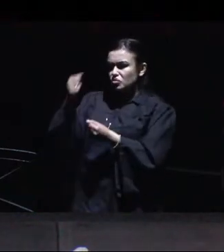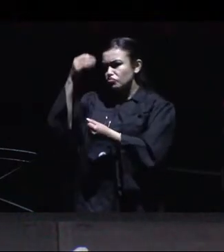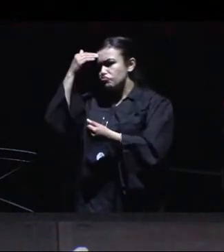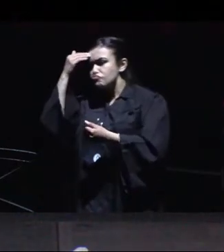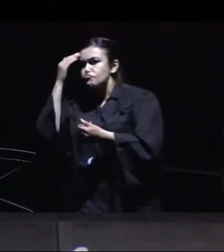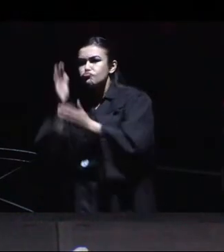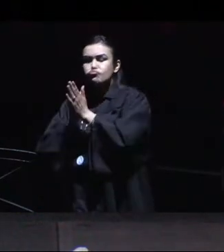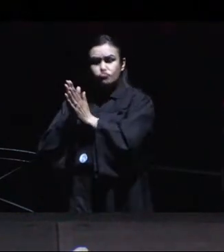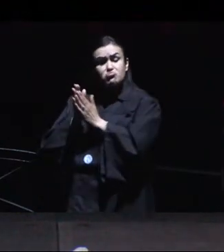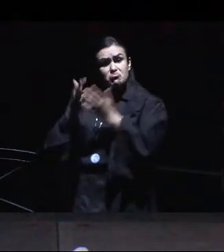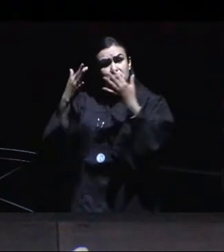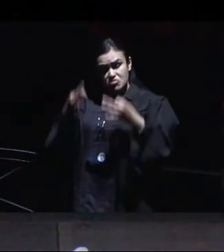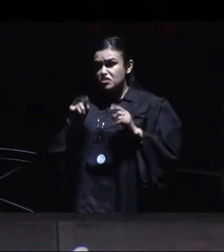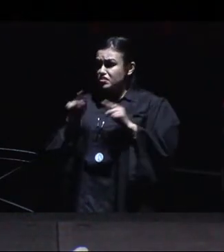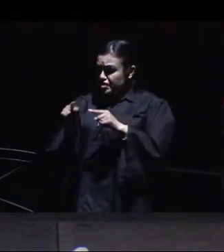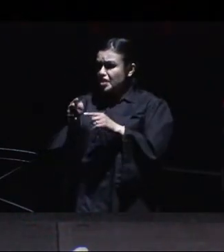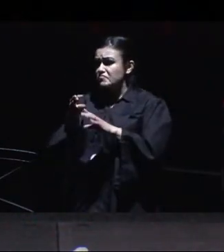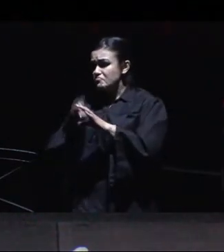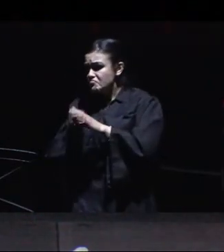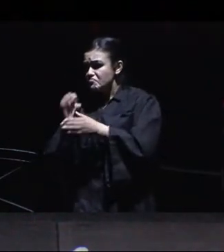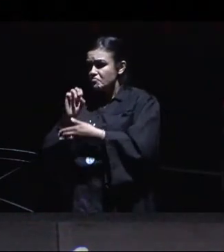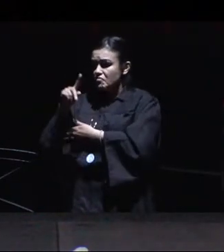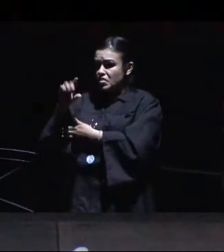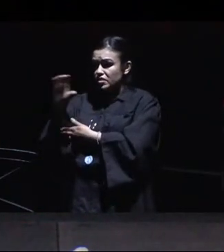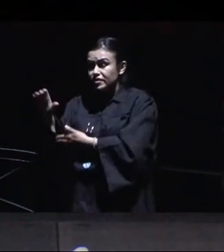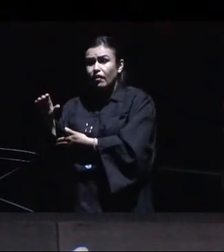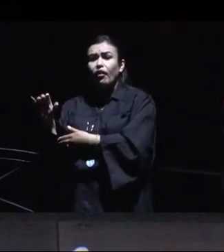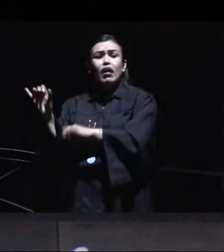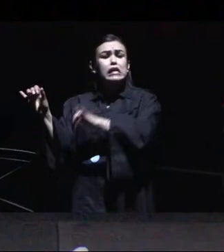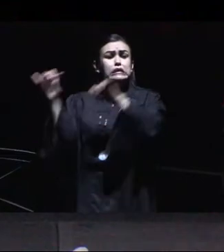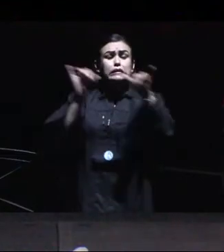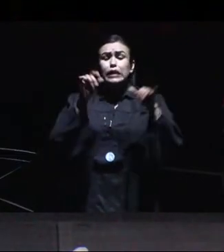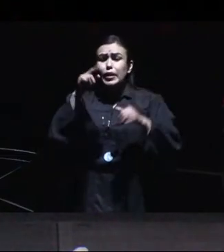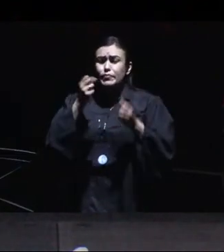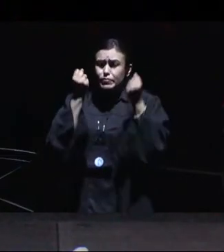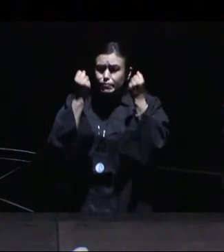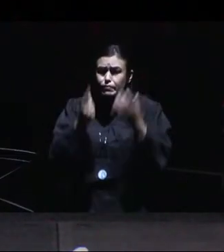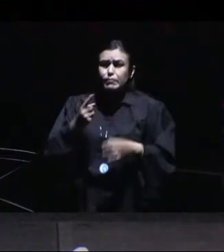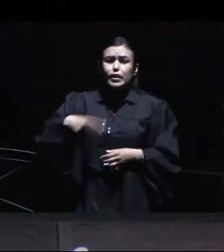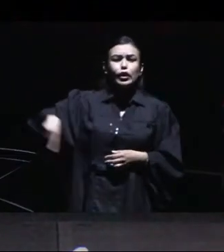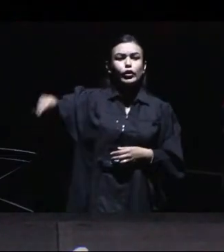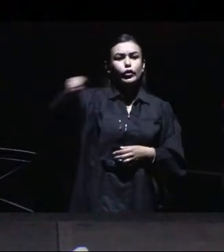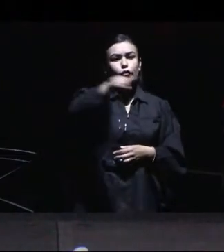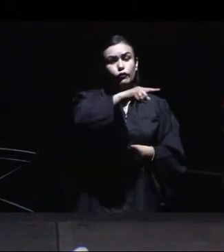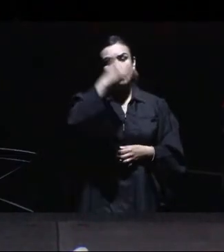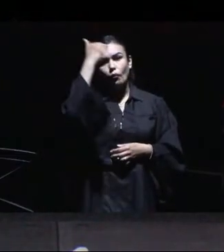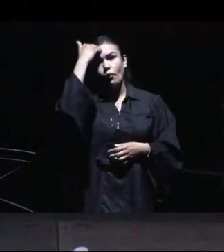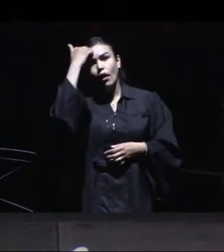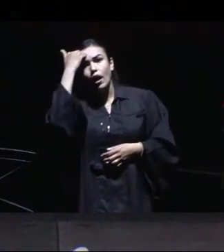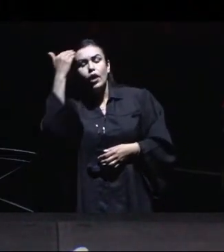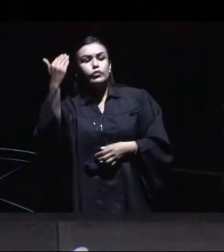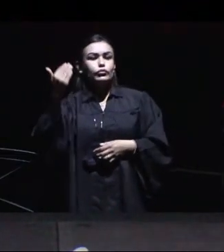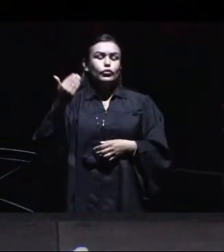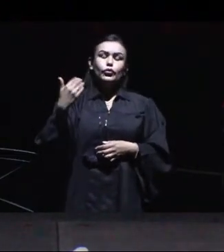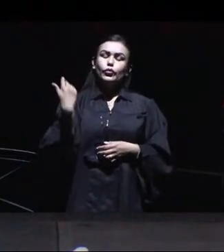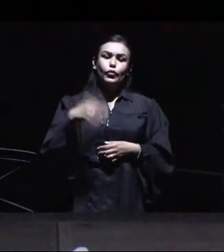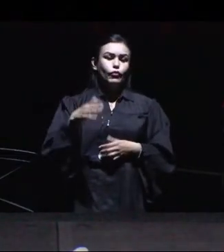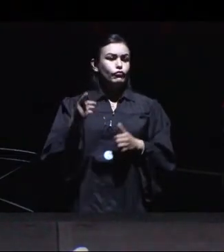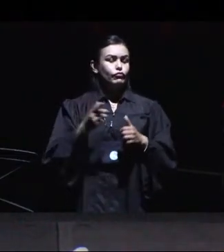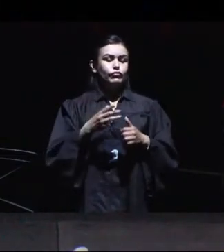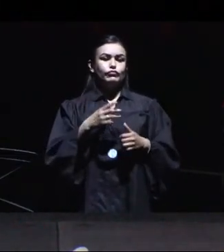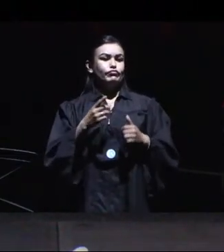so. Like many of you in here, which I know very well that you know firsthand